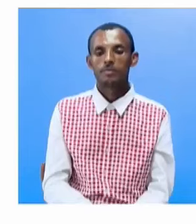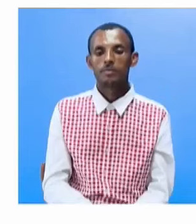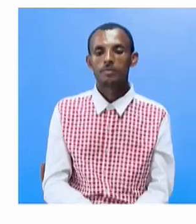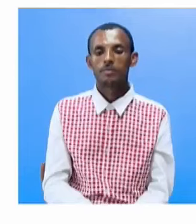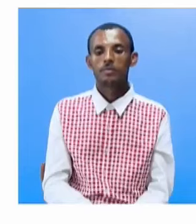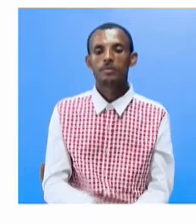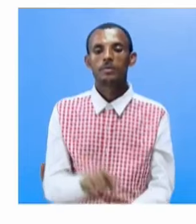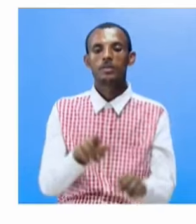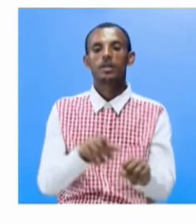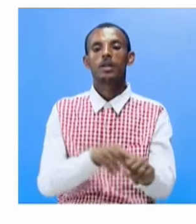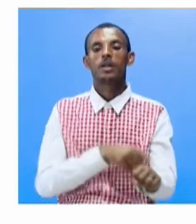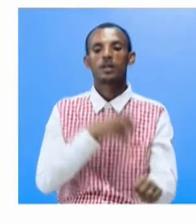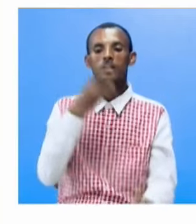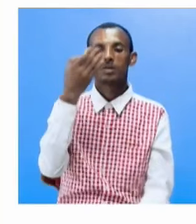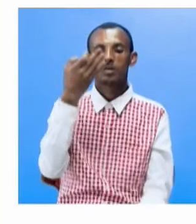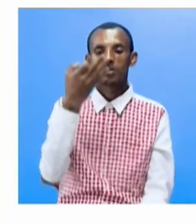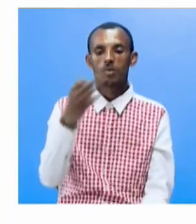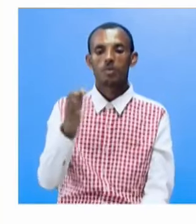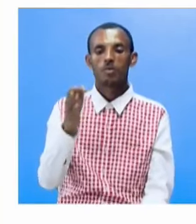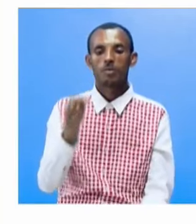the length of